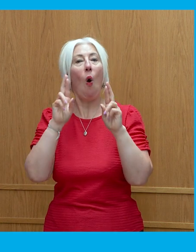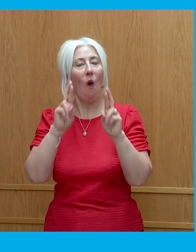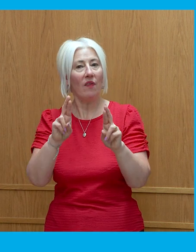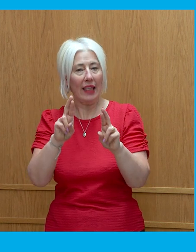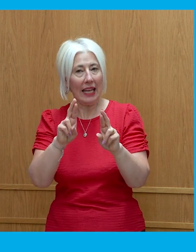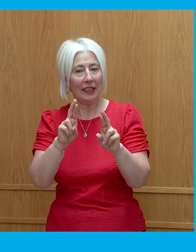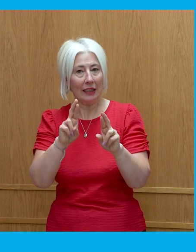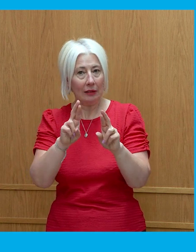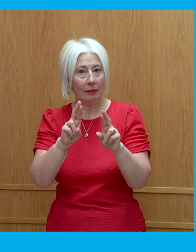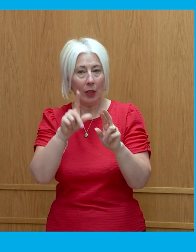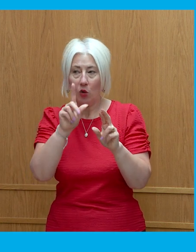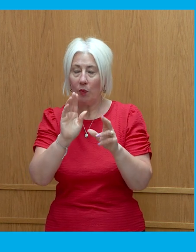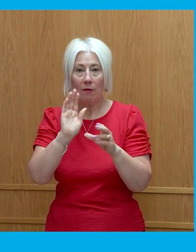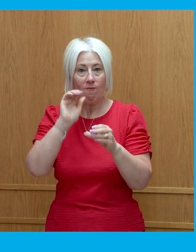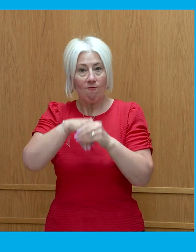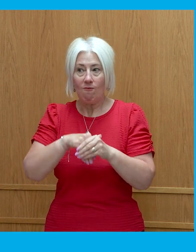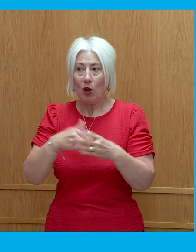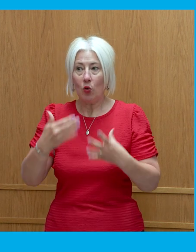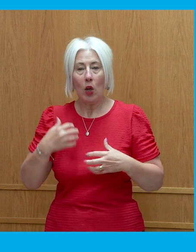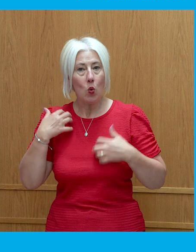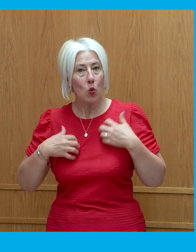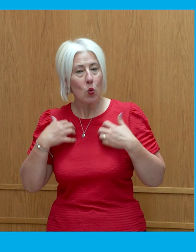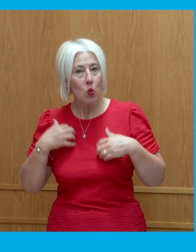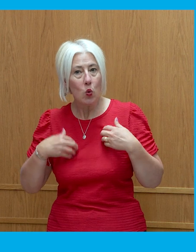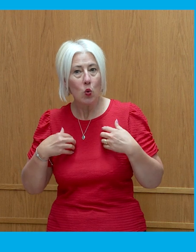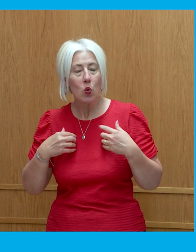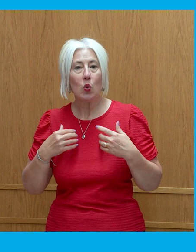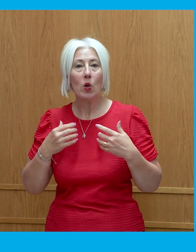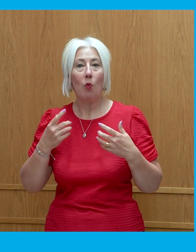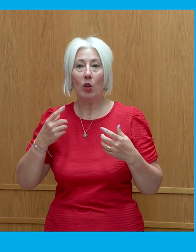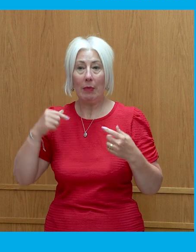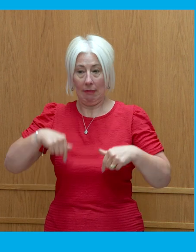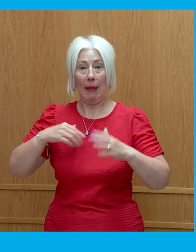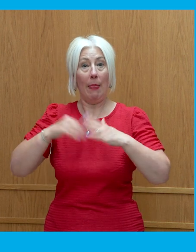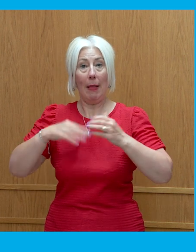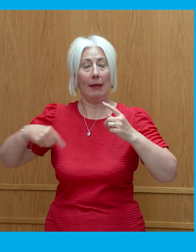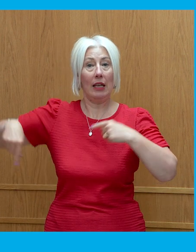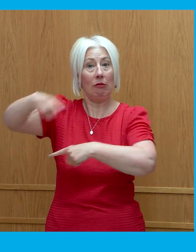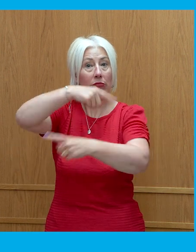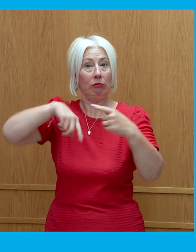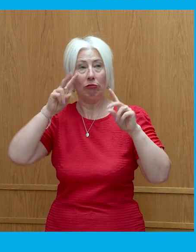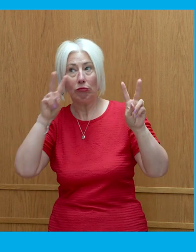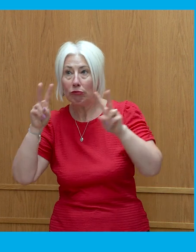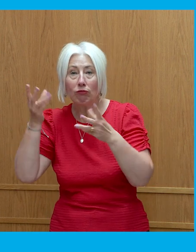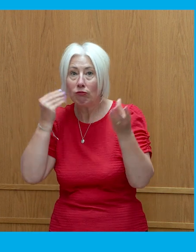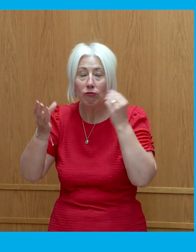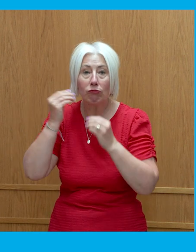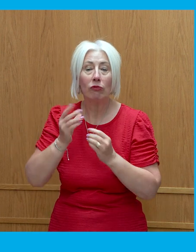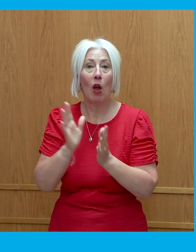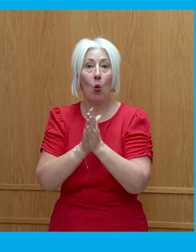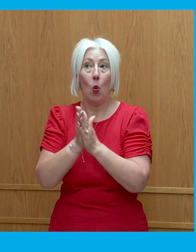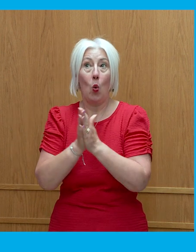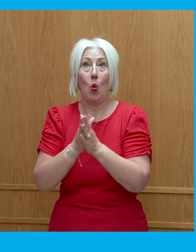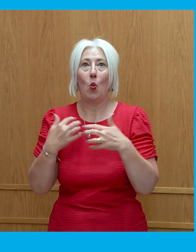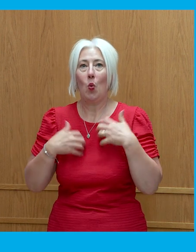you've been involved today, you've enjoyed what's happening around the building already, and that you're looking forward to this